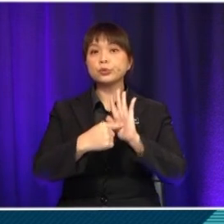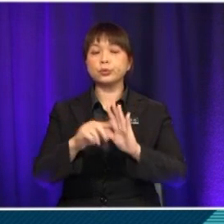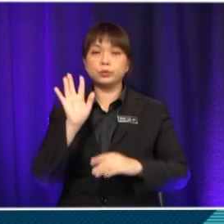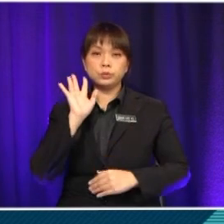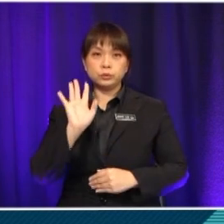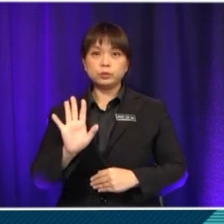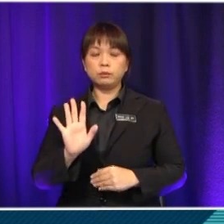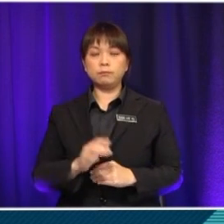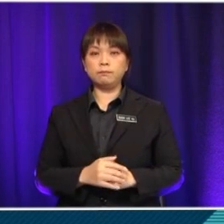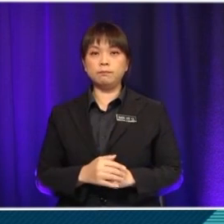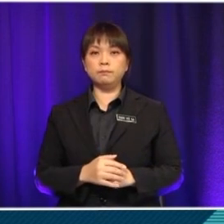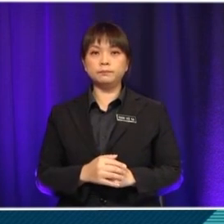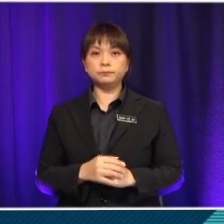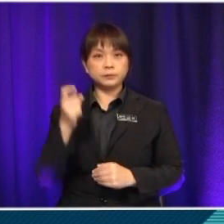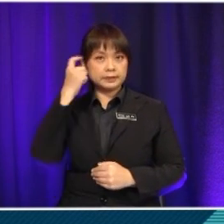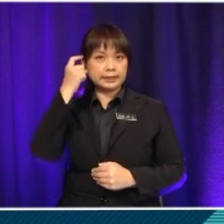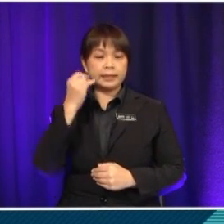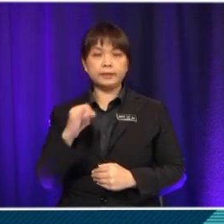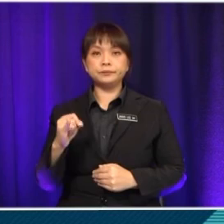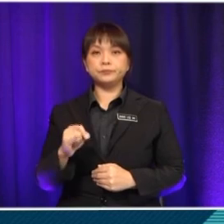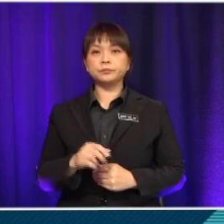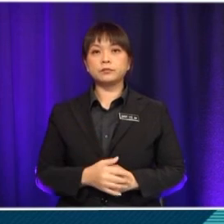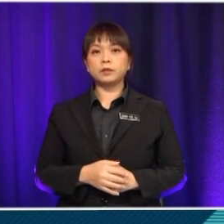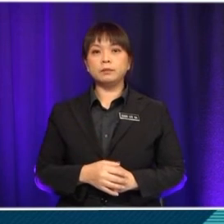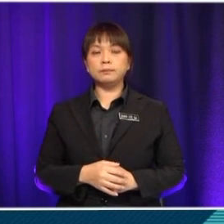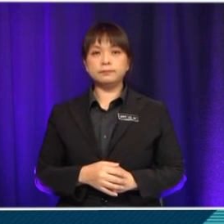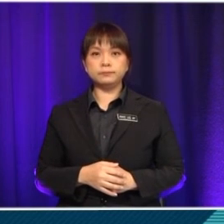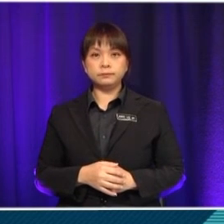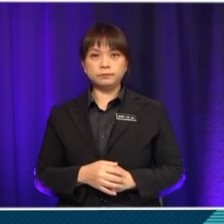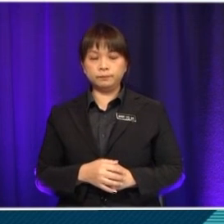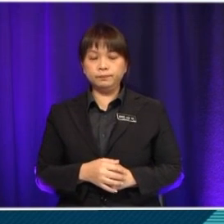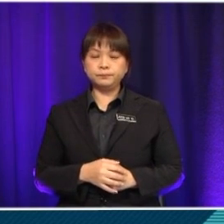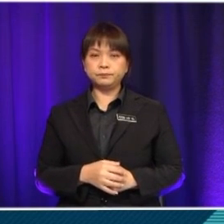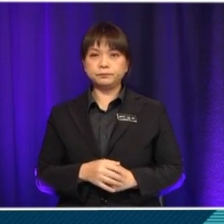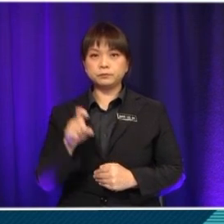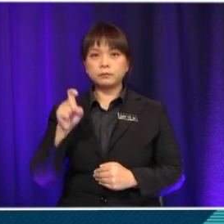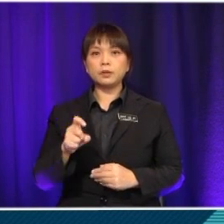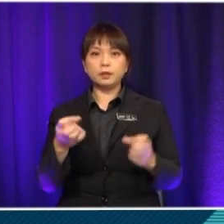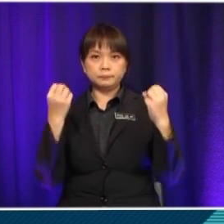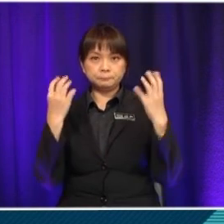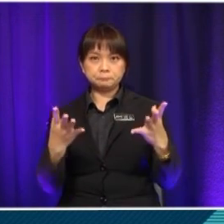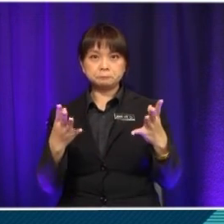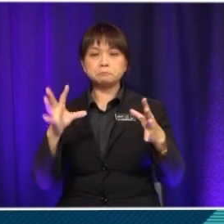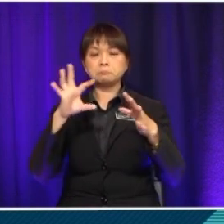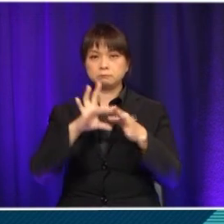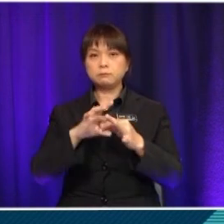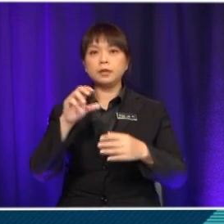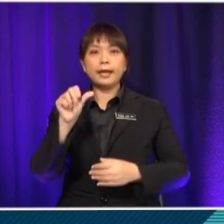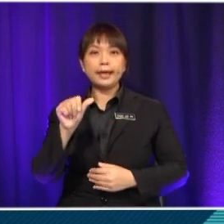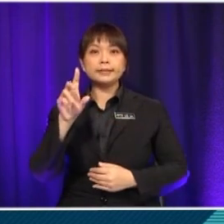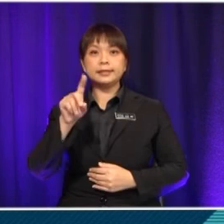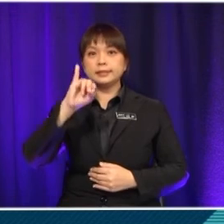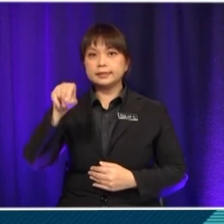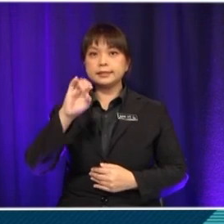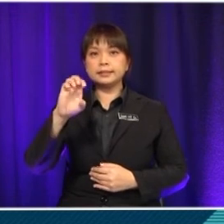you do not have a lot of adjectives in your word list, then it's very hard for you to express your